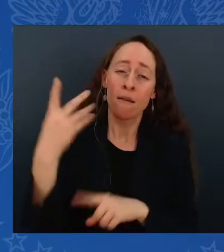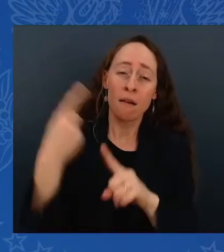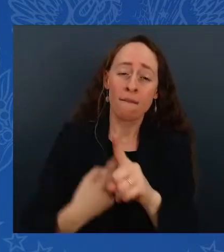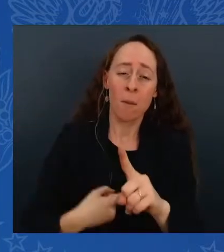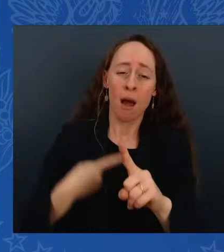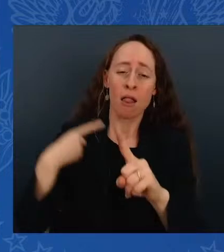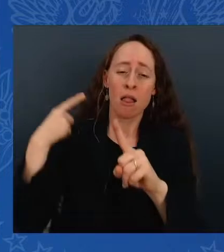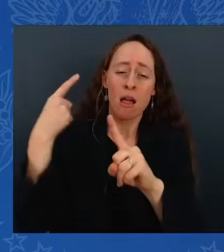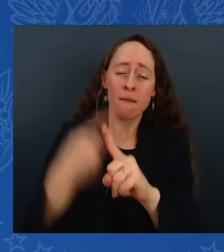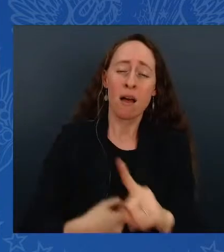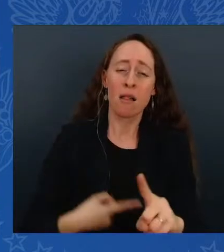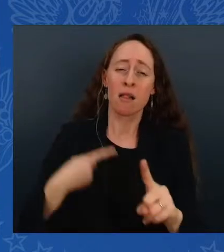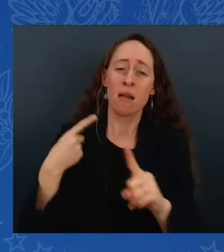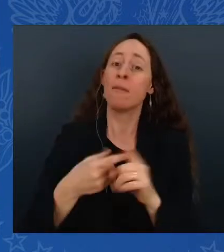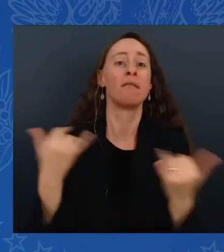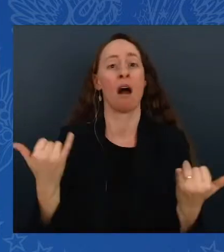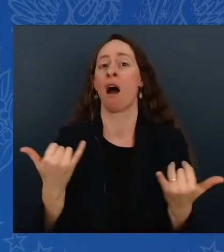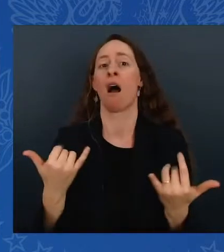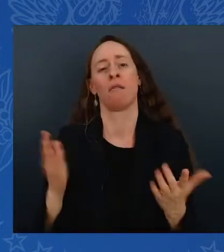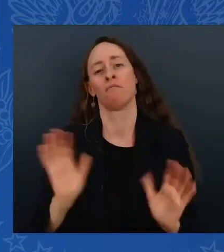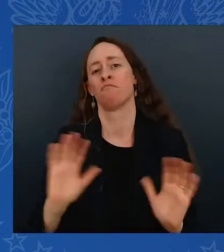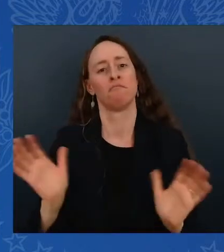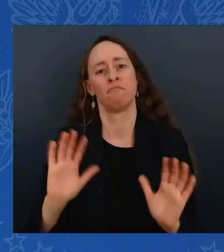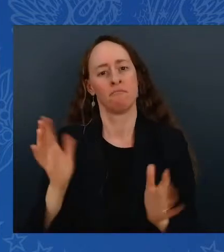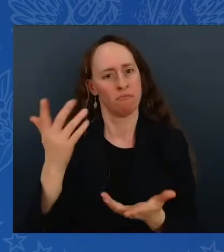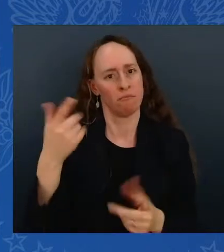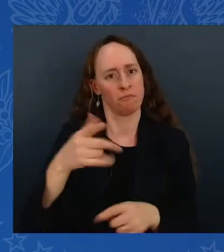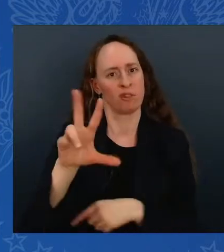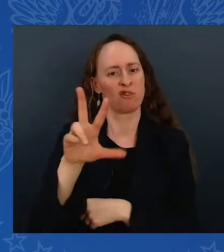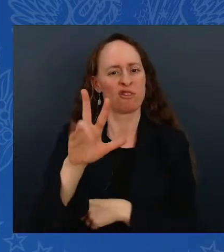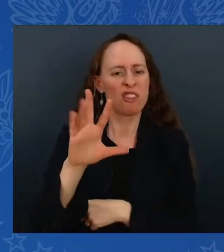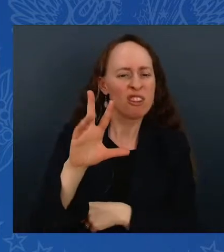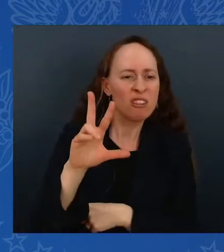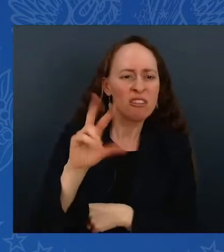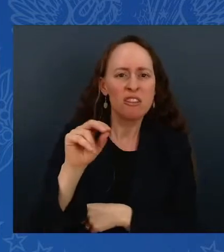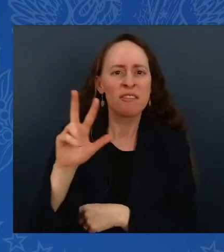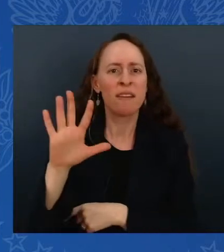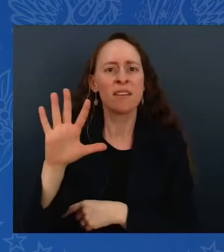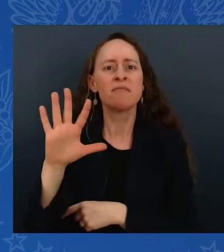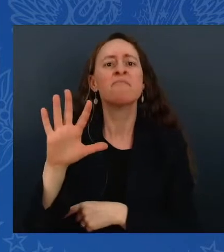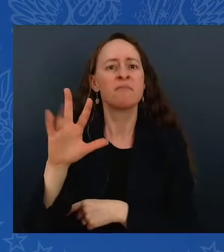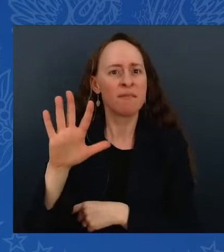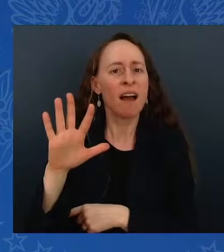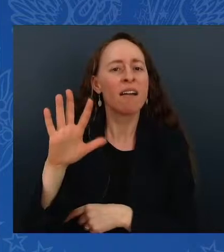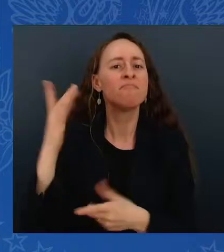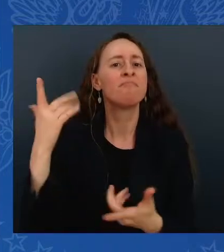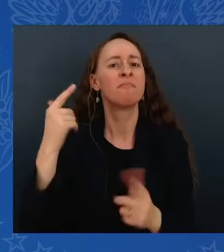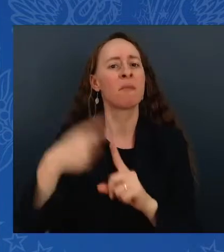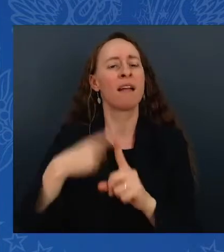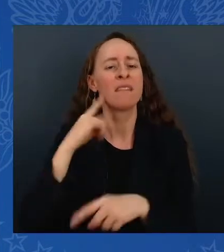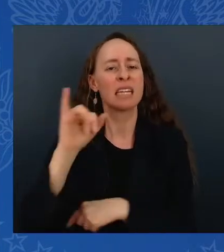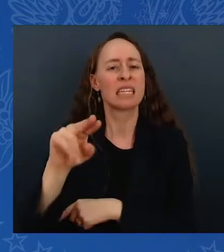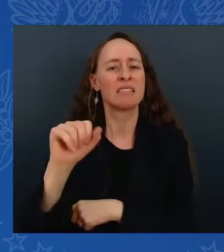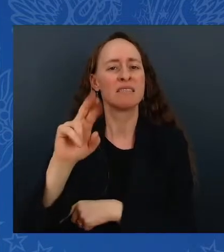month. $35. And they're still making a hell of a profit, by the way. You know how much it costs to make that